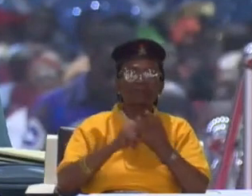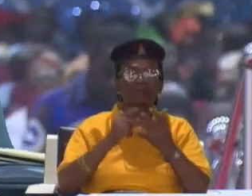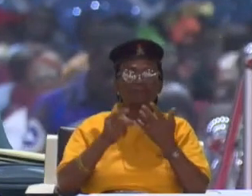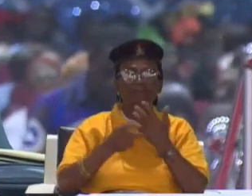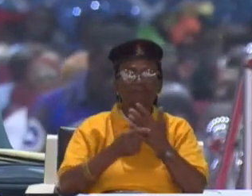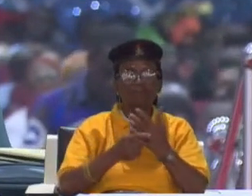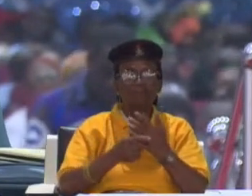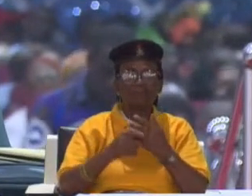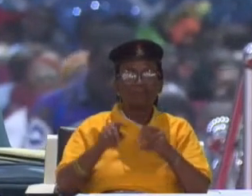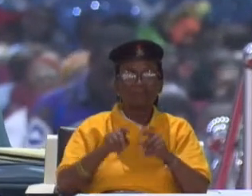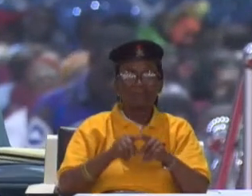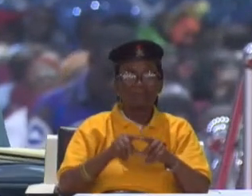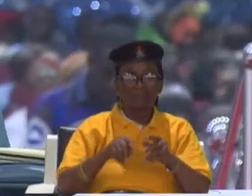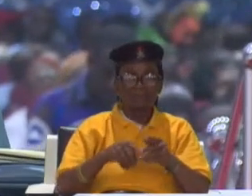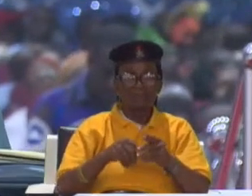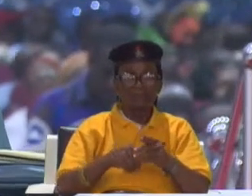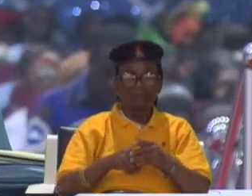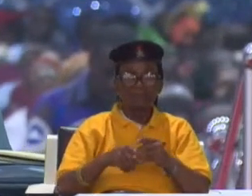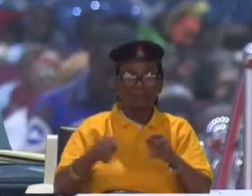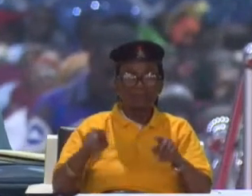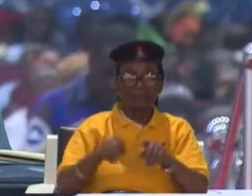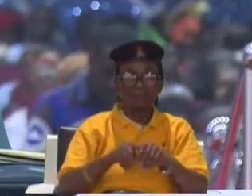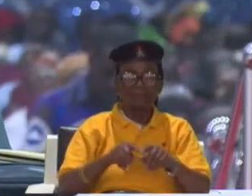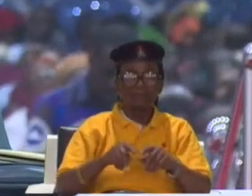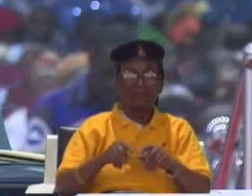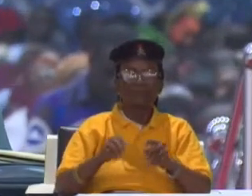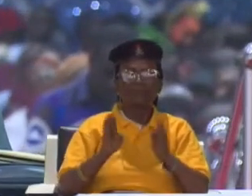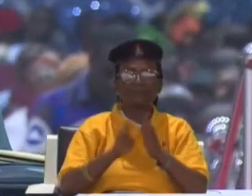like this and like Congress and so on,